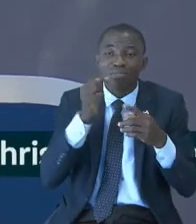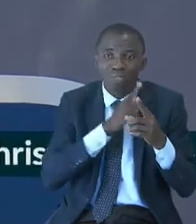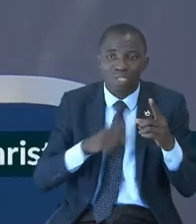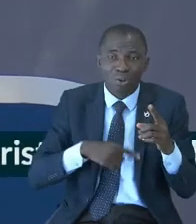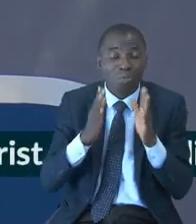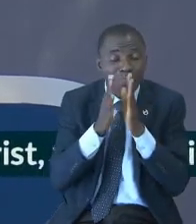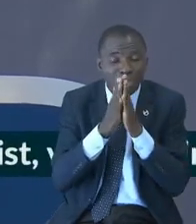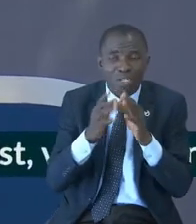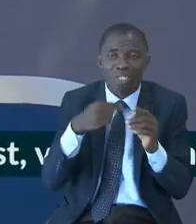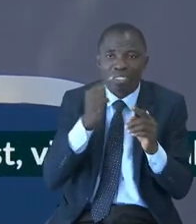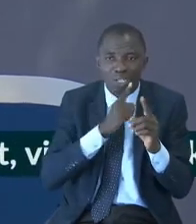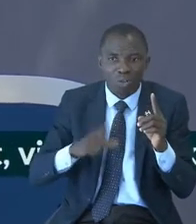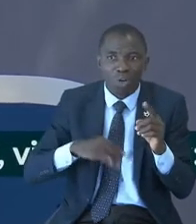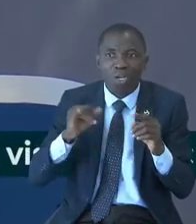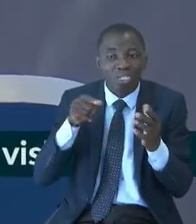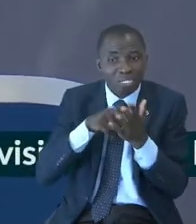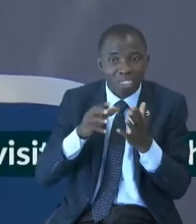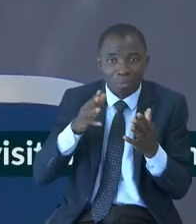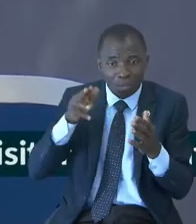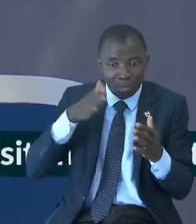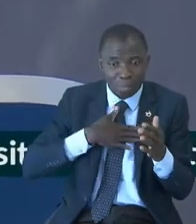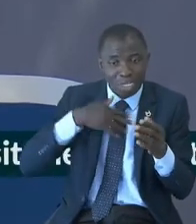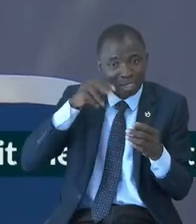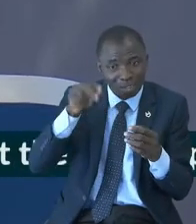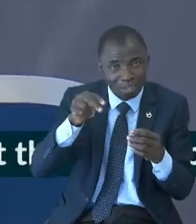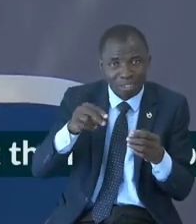as well as the back, at the back side.